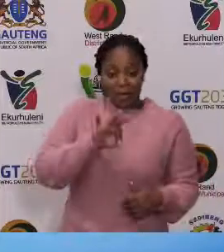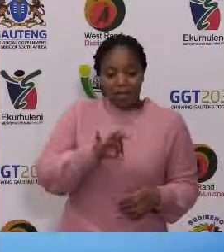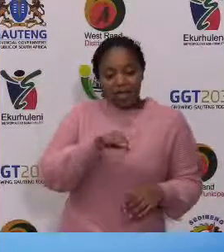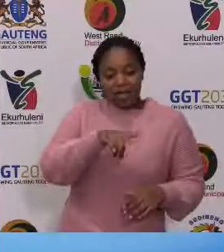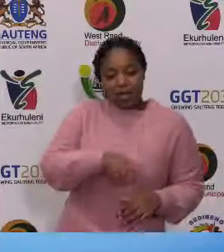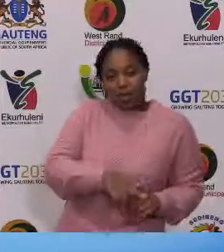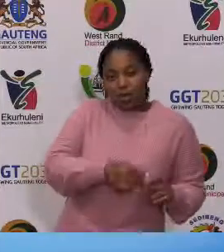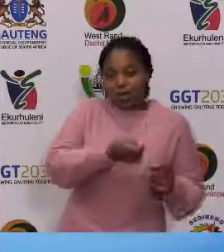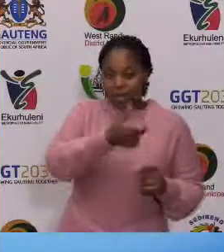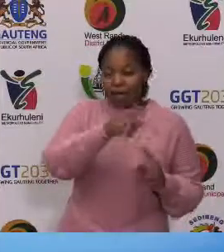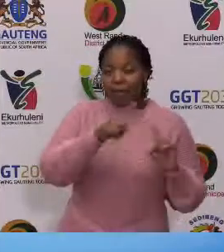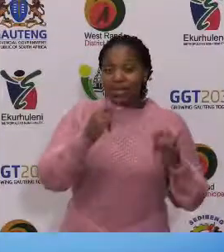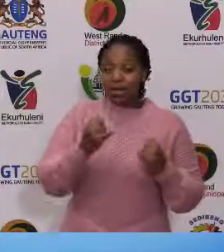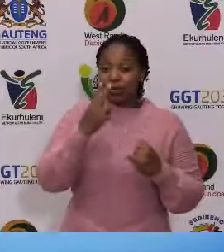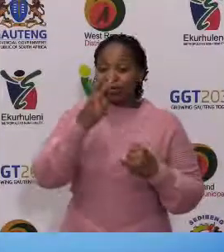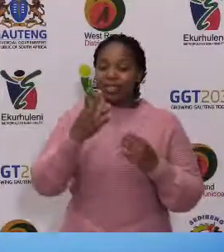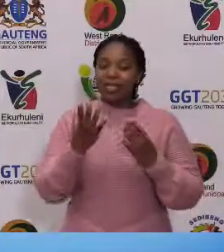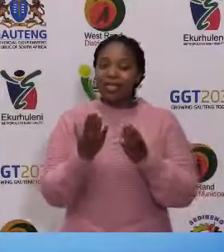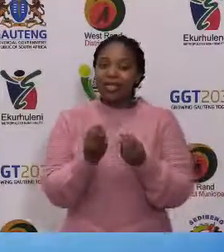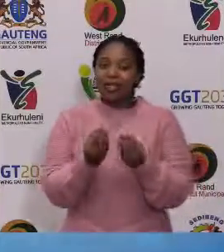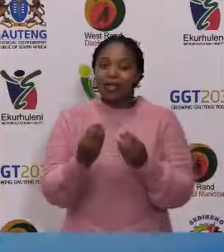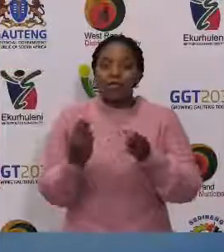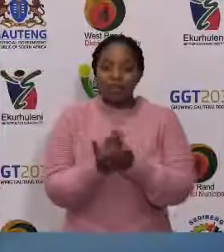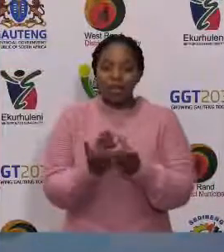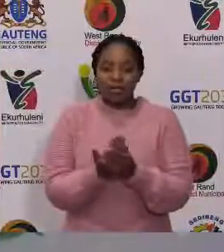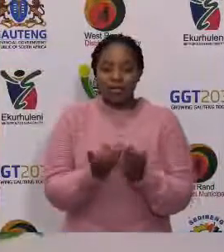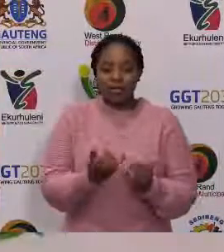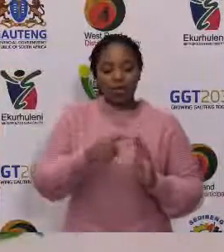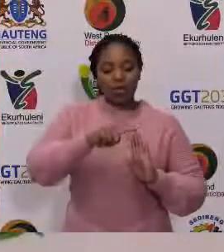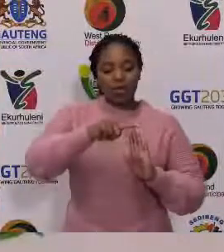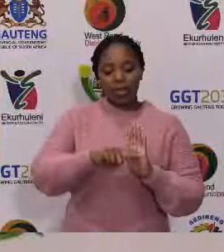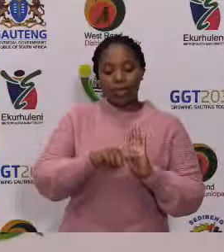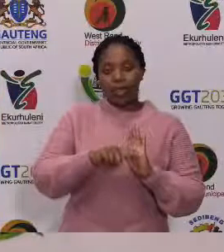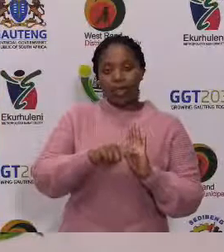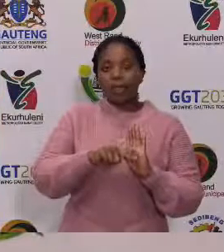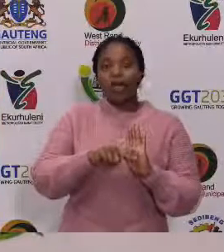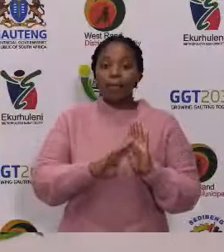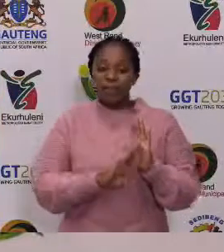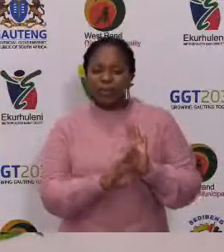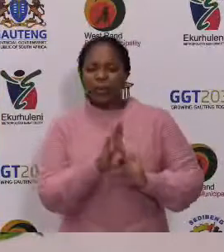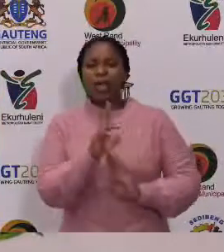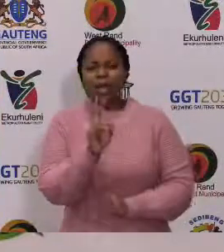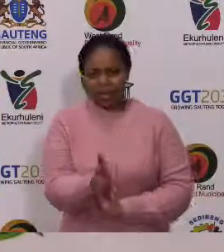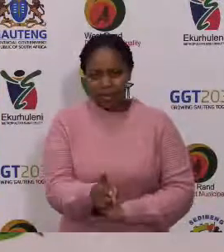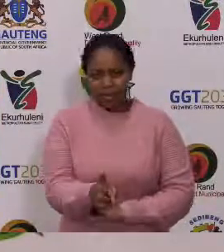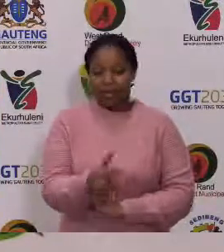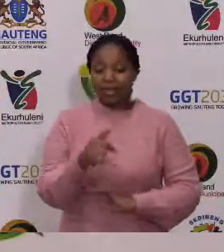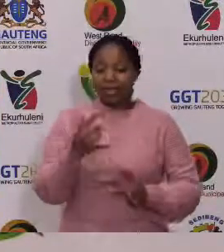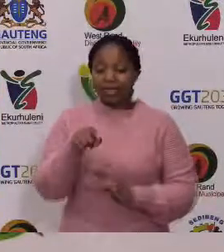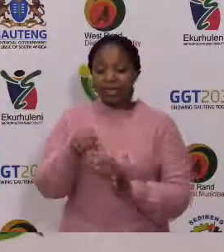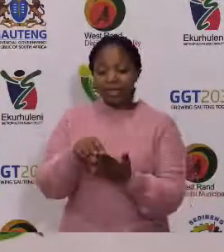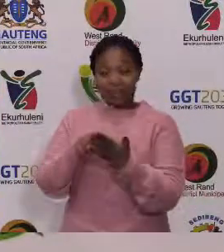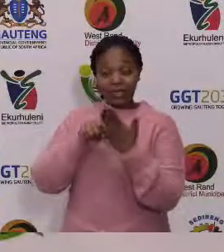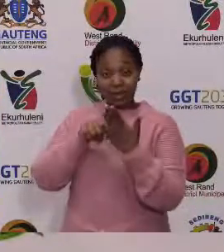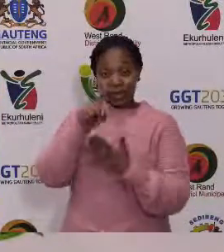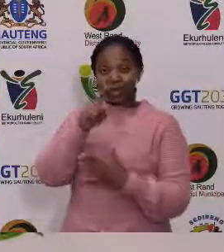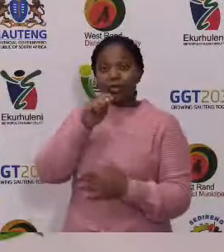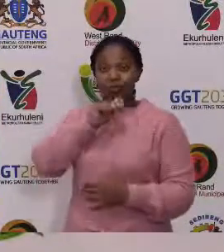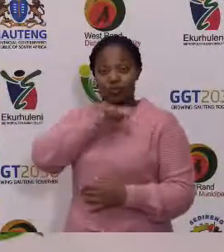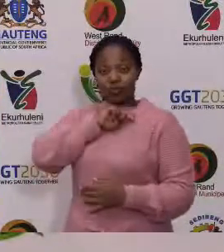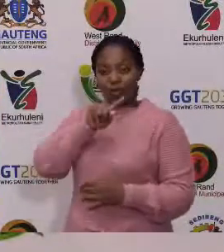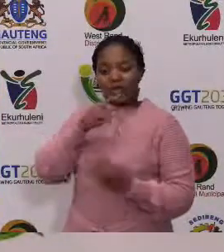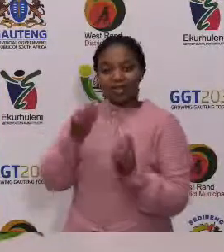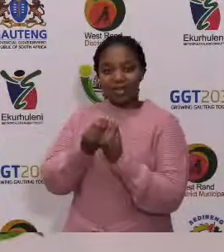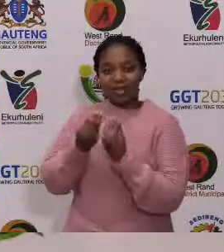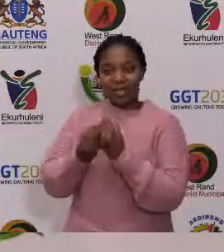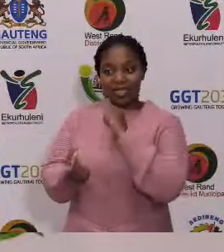in the number of cases, indicating a tendency for the risk to increase. And that basically is telling you that something is happening